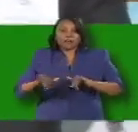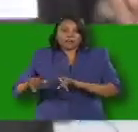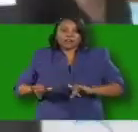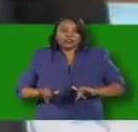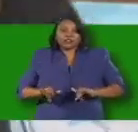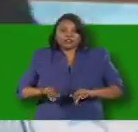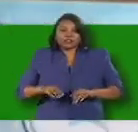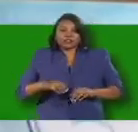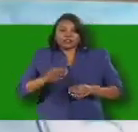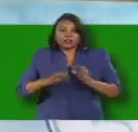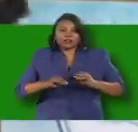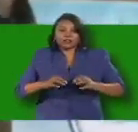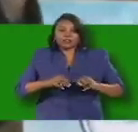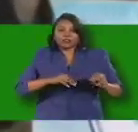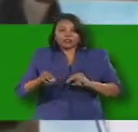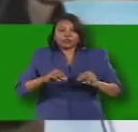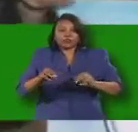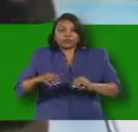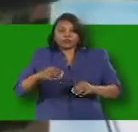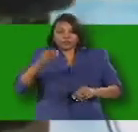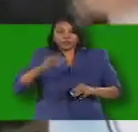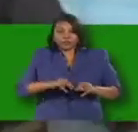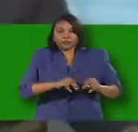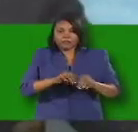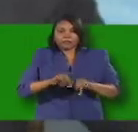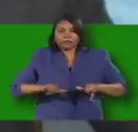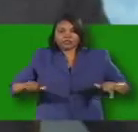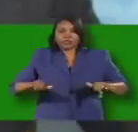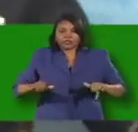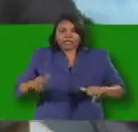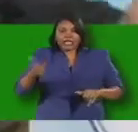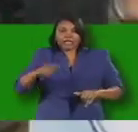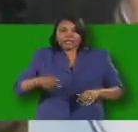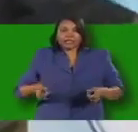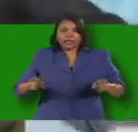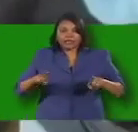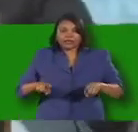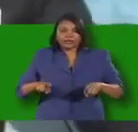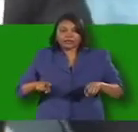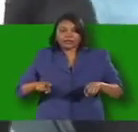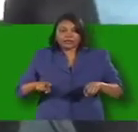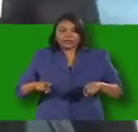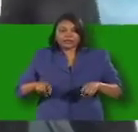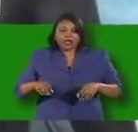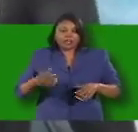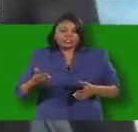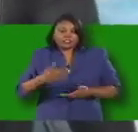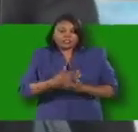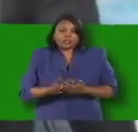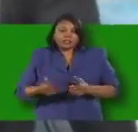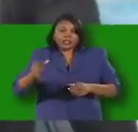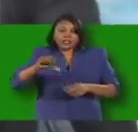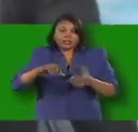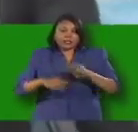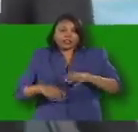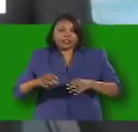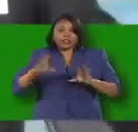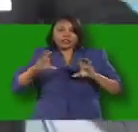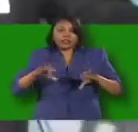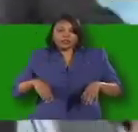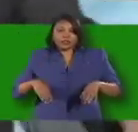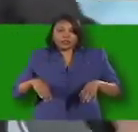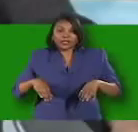meters in bridges, it goes on and on and on. Anything that's physical, roughly, and to some extent chemical, although it's more difficult for wet